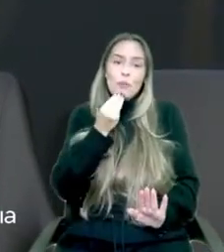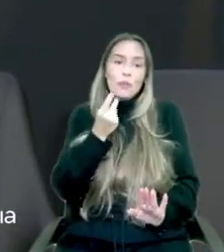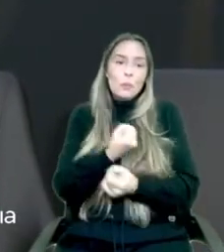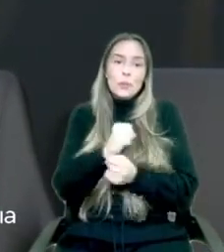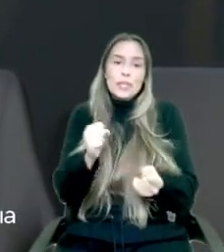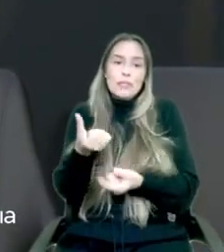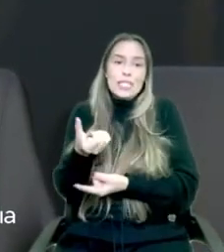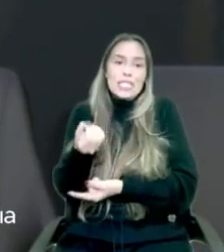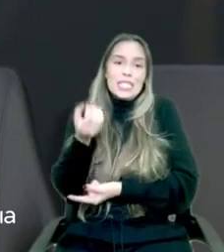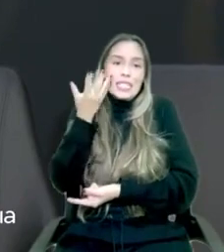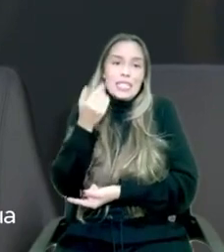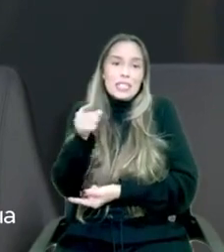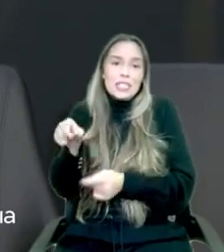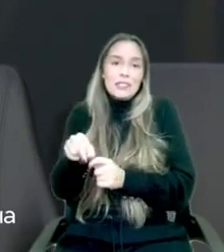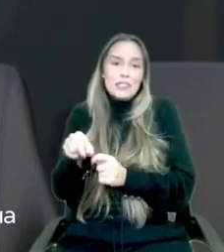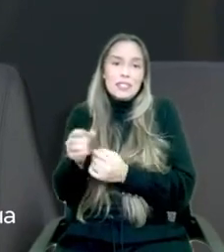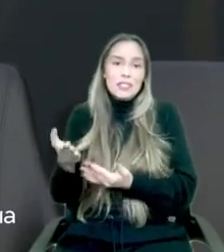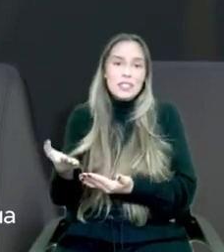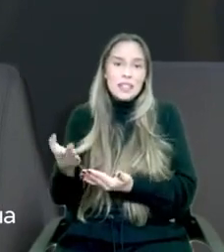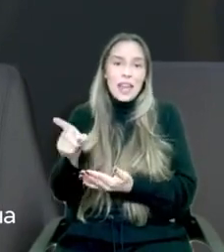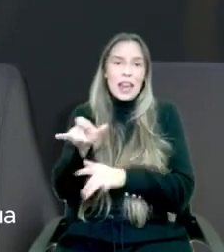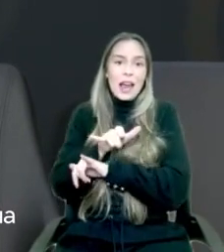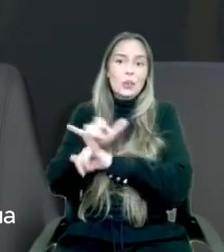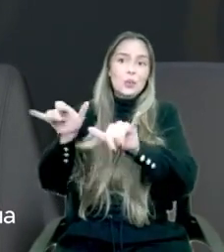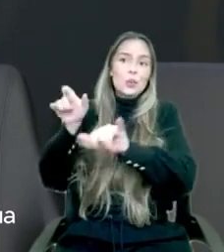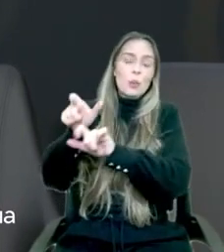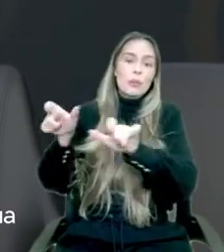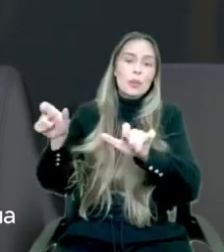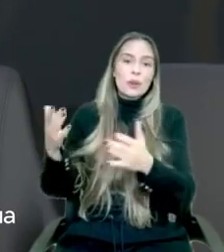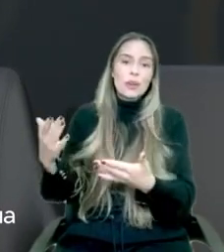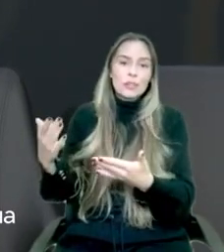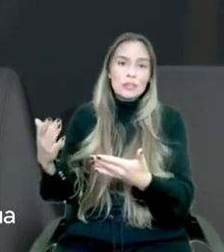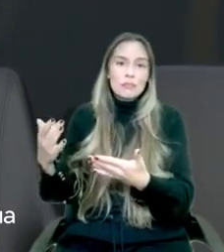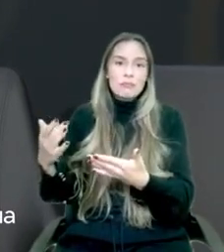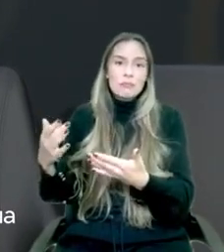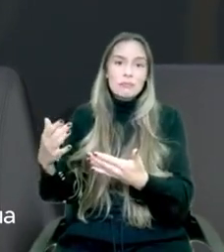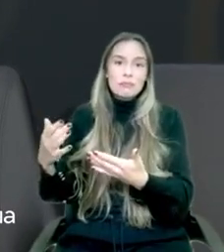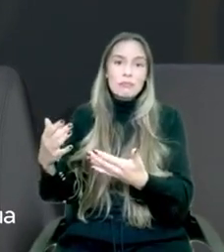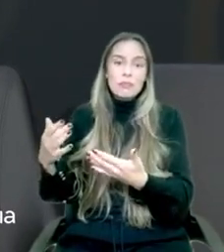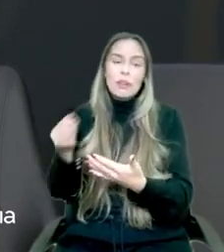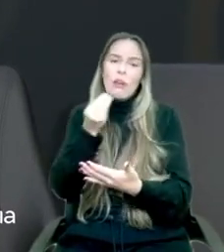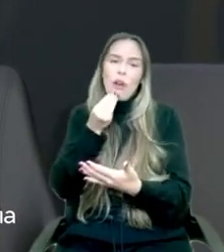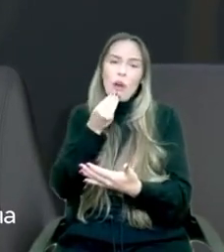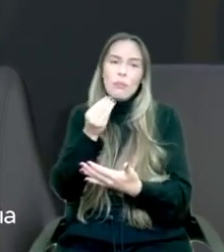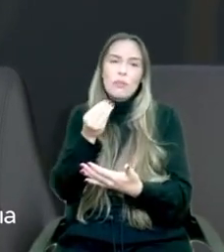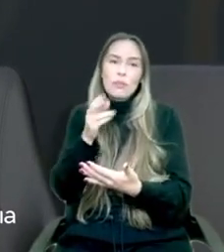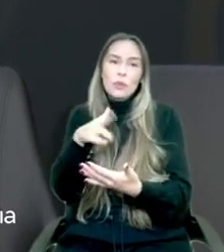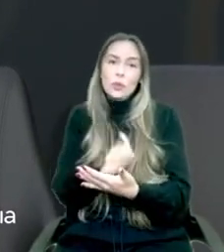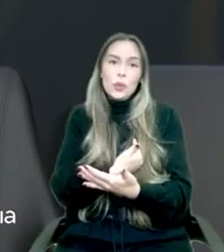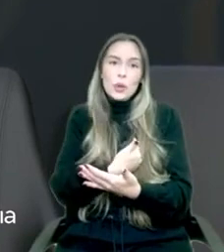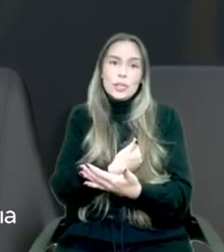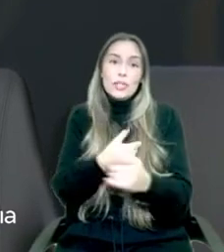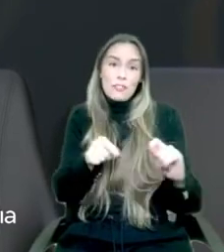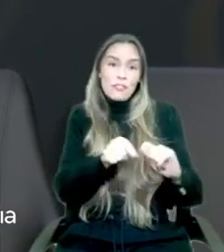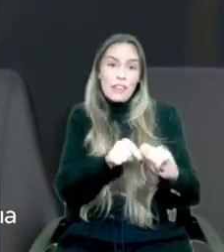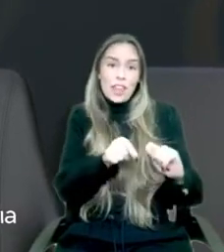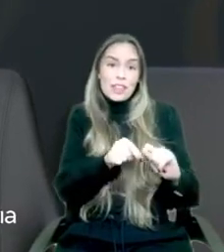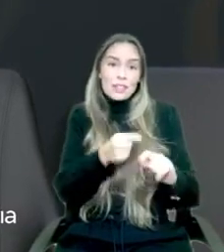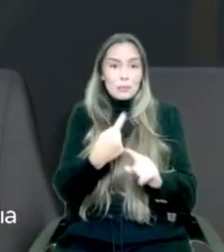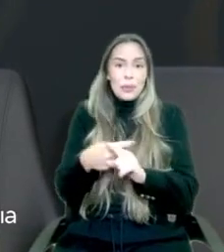do what he announced to the public. And of course we did it because he's the president and he said